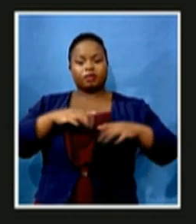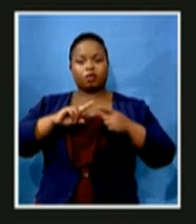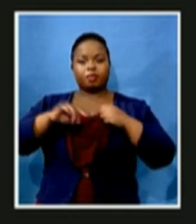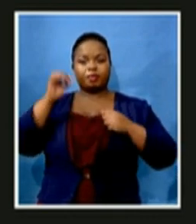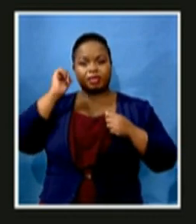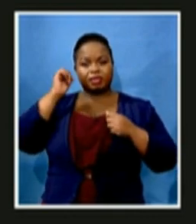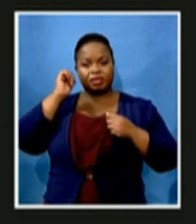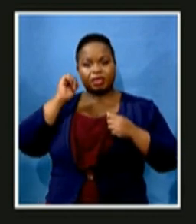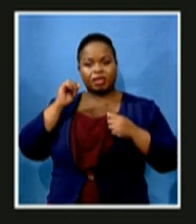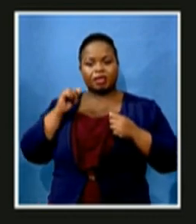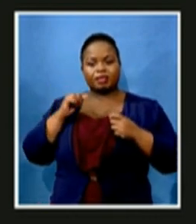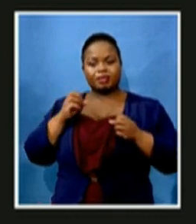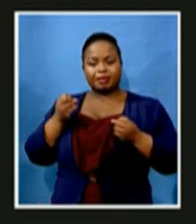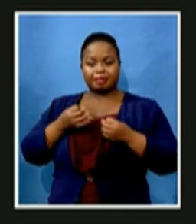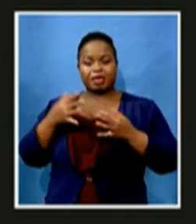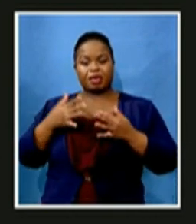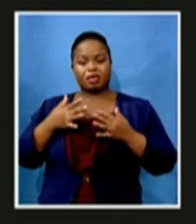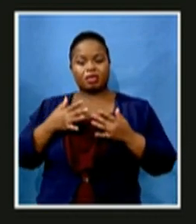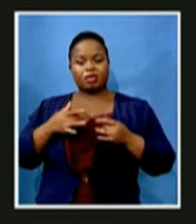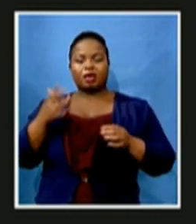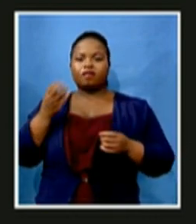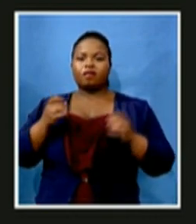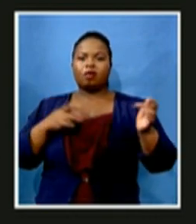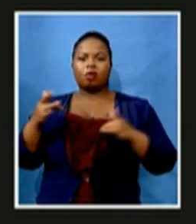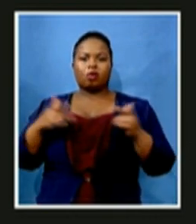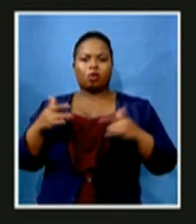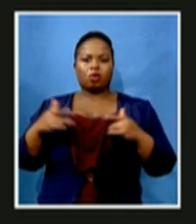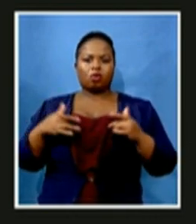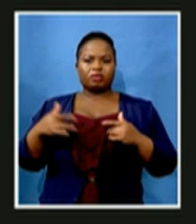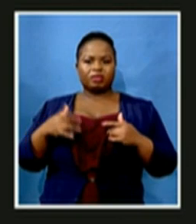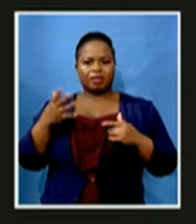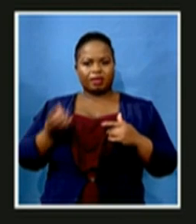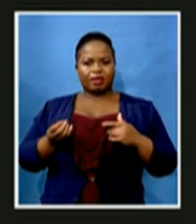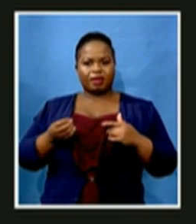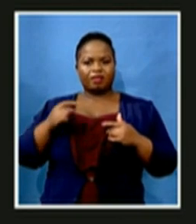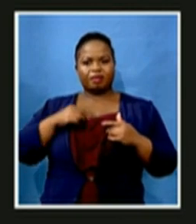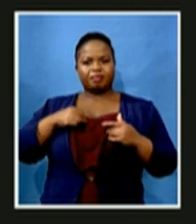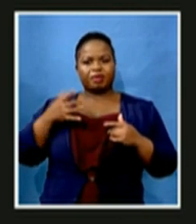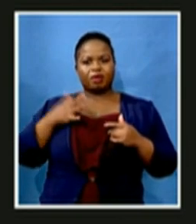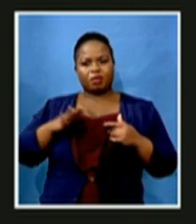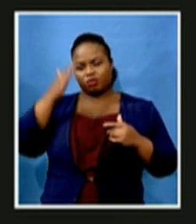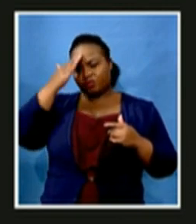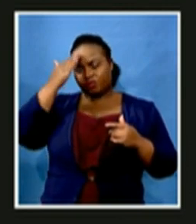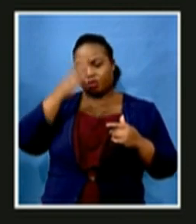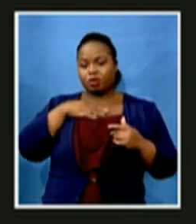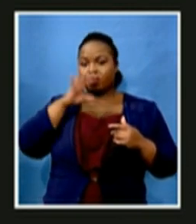concern. And in that regard, I'd like to ask Nick from Panda, because it seems